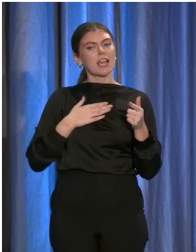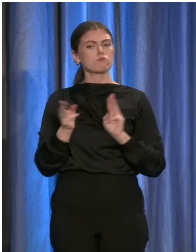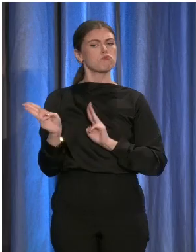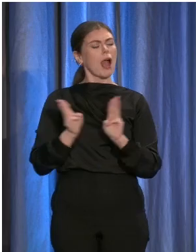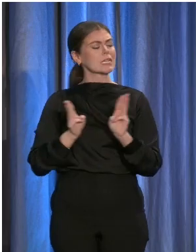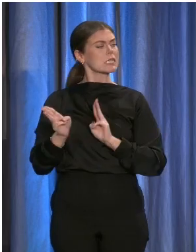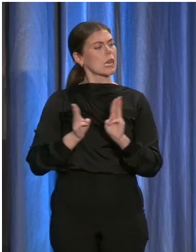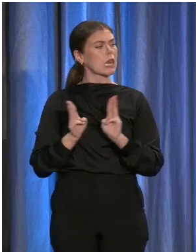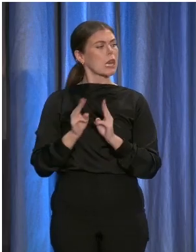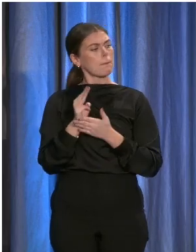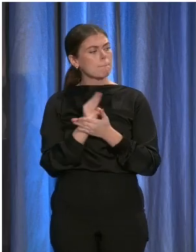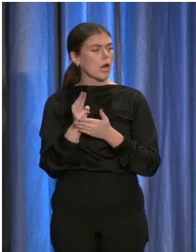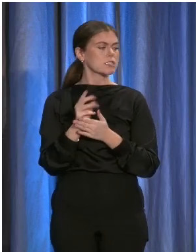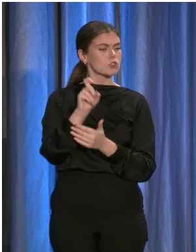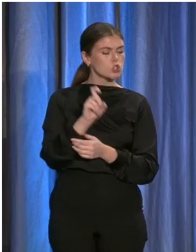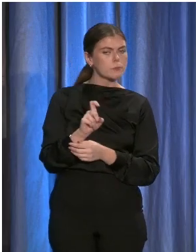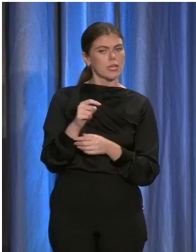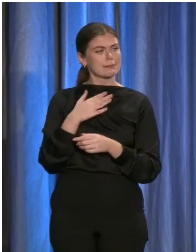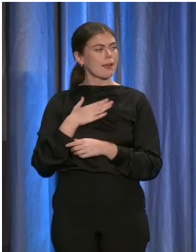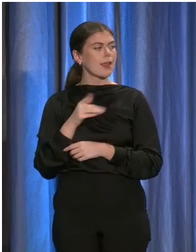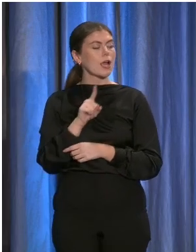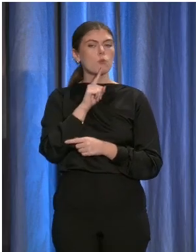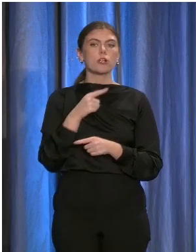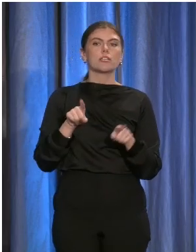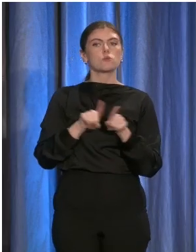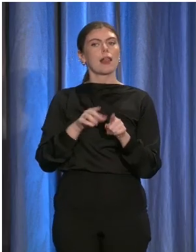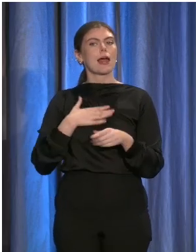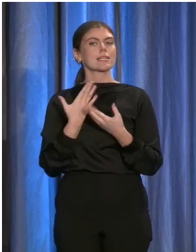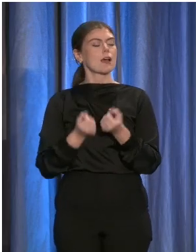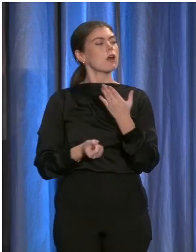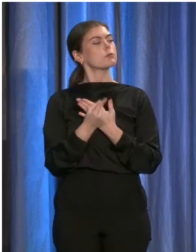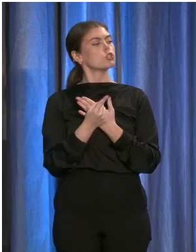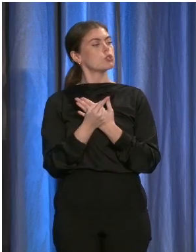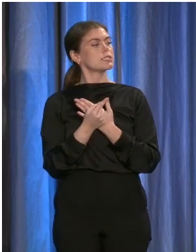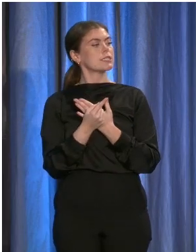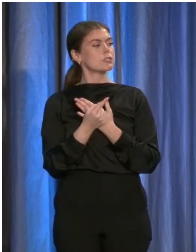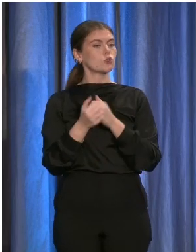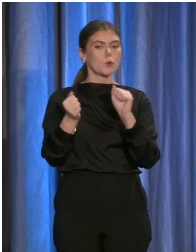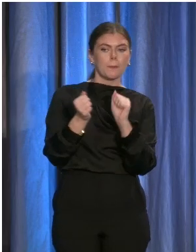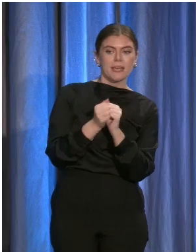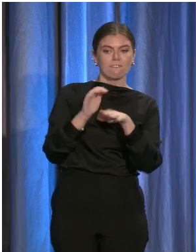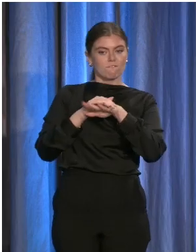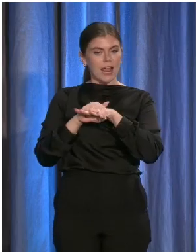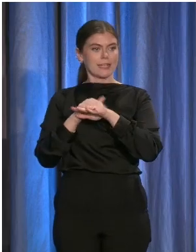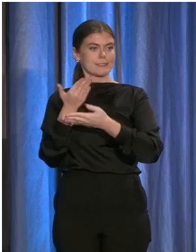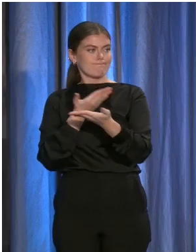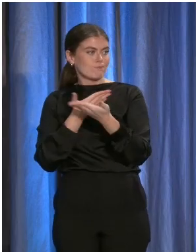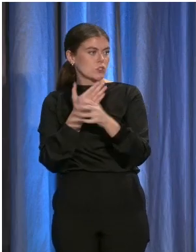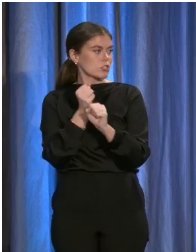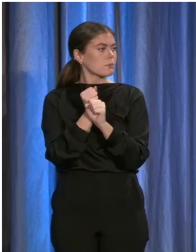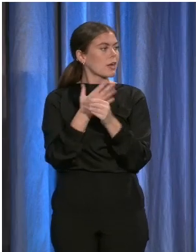practical elements of subjects, and again, like having opportunities to talk in a peer group about what